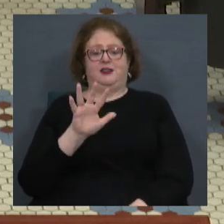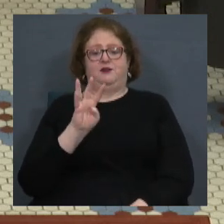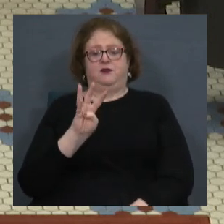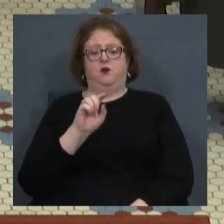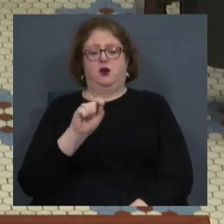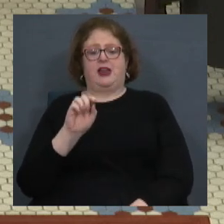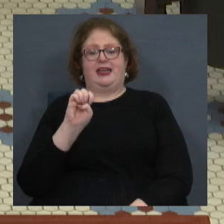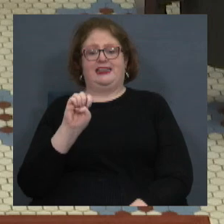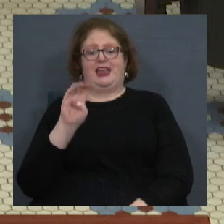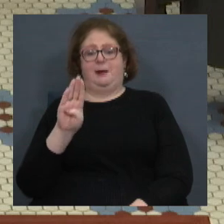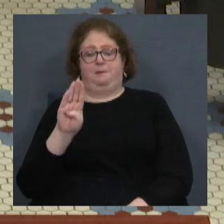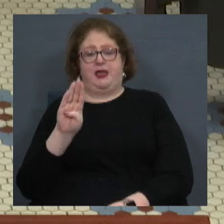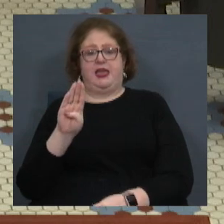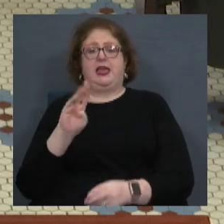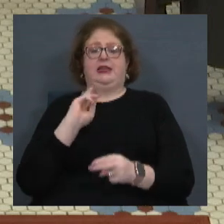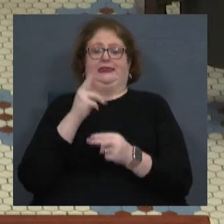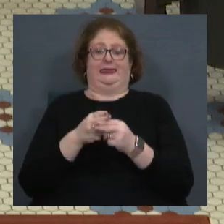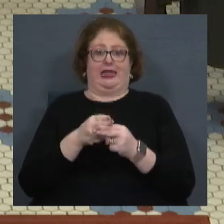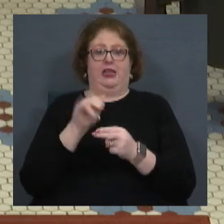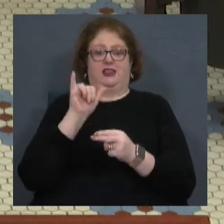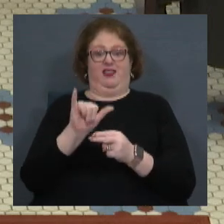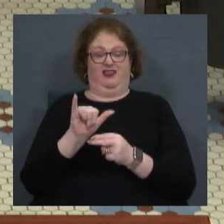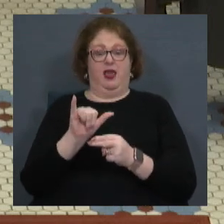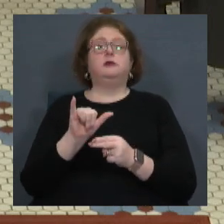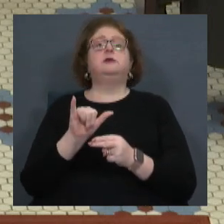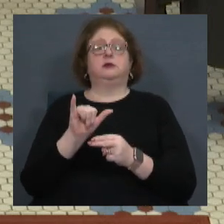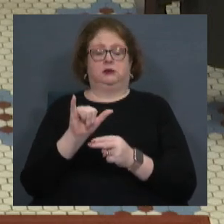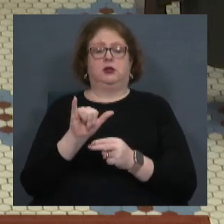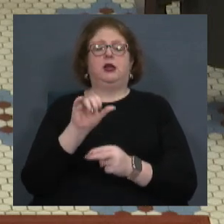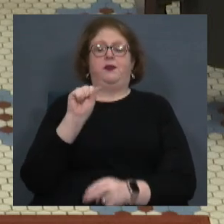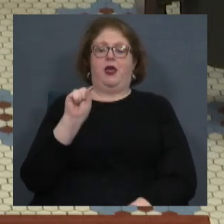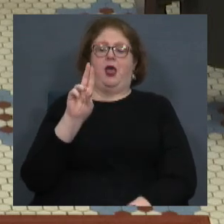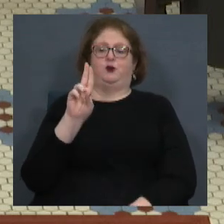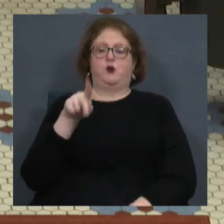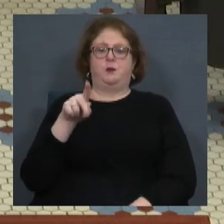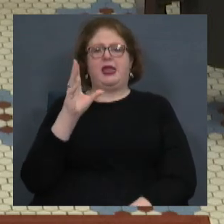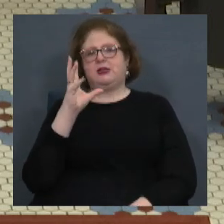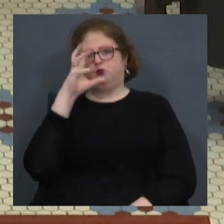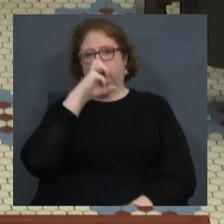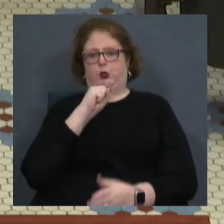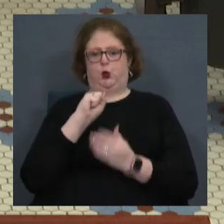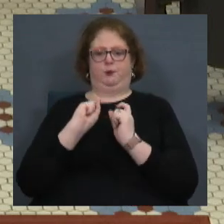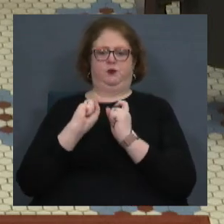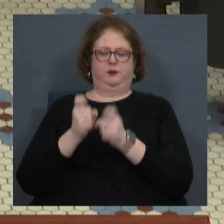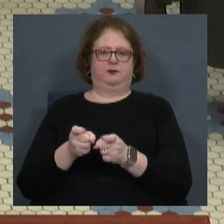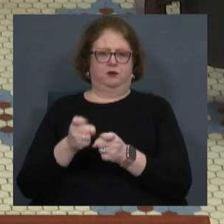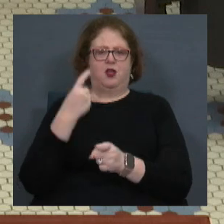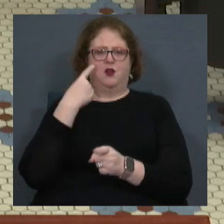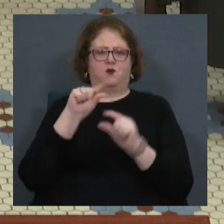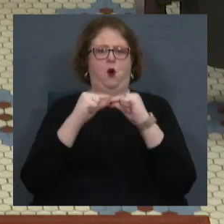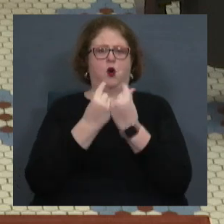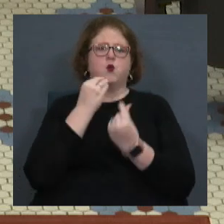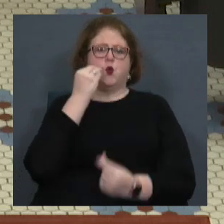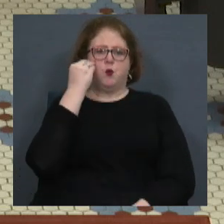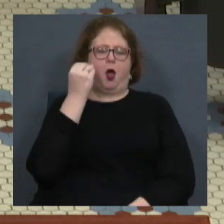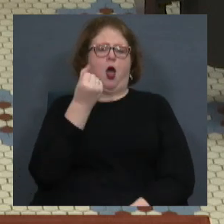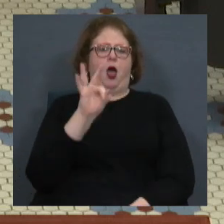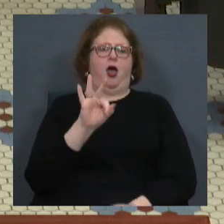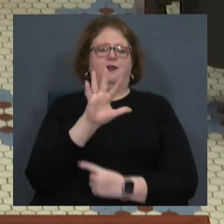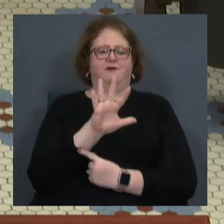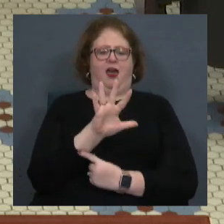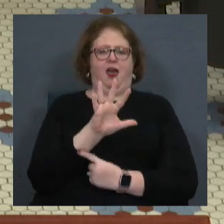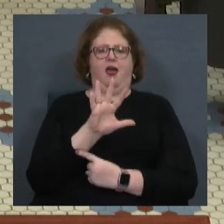36-54E4B, states that there is a presumption that an SUP will be granted for a group home of 5, 6, 7, or 8